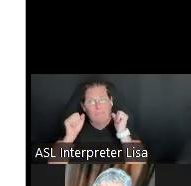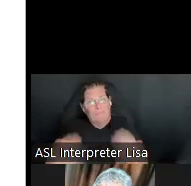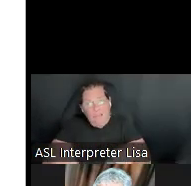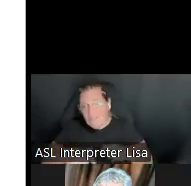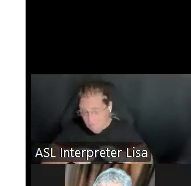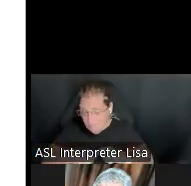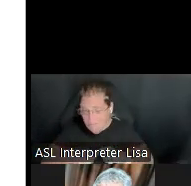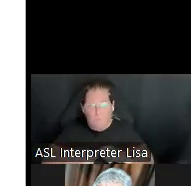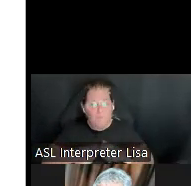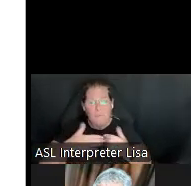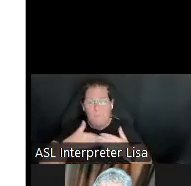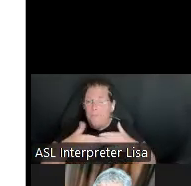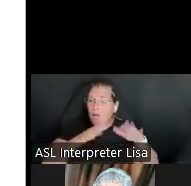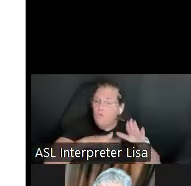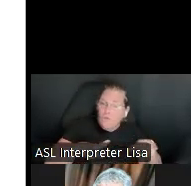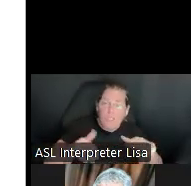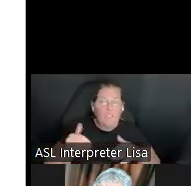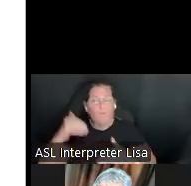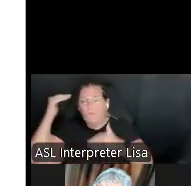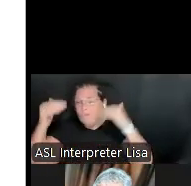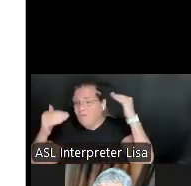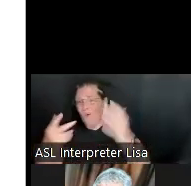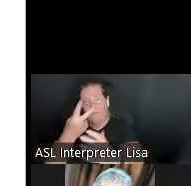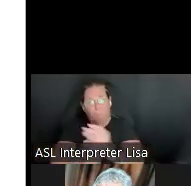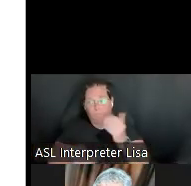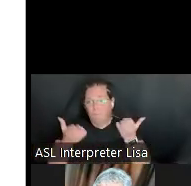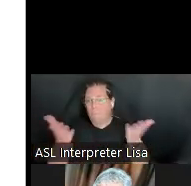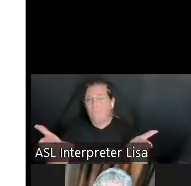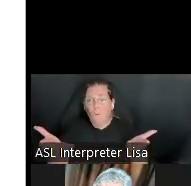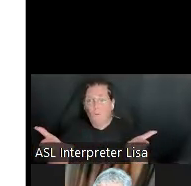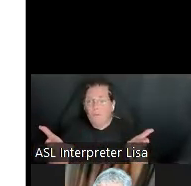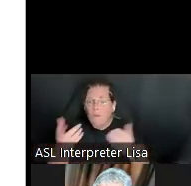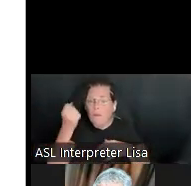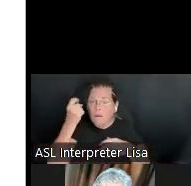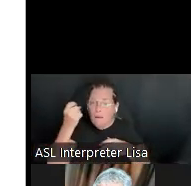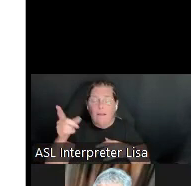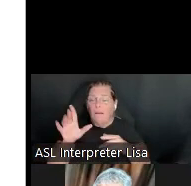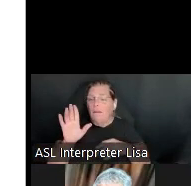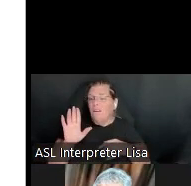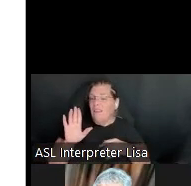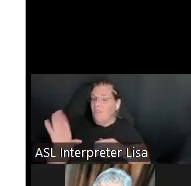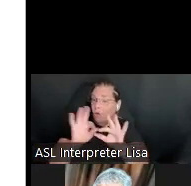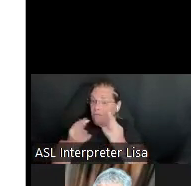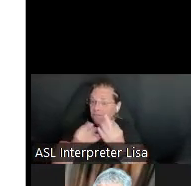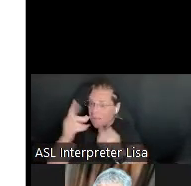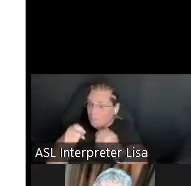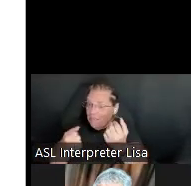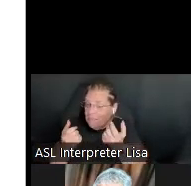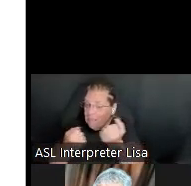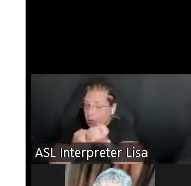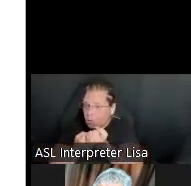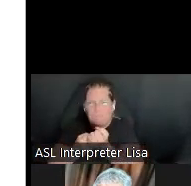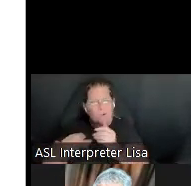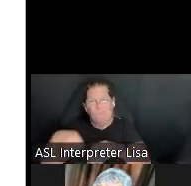both children and adults who have brain injury and their family members, can access whatever types of services they need